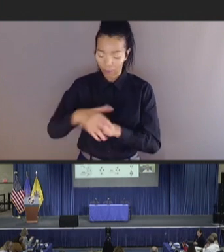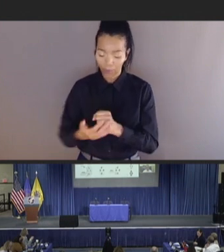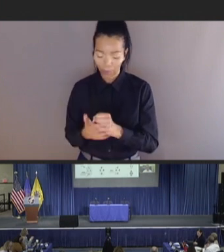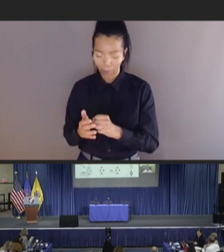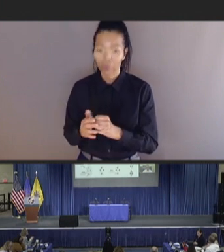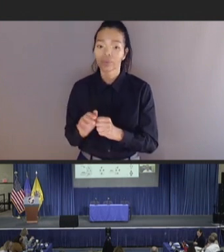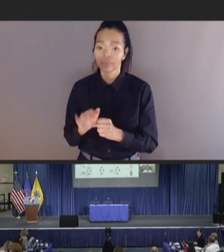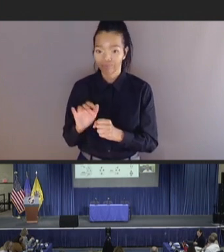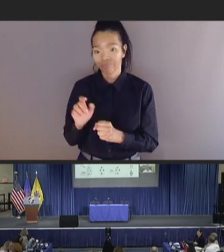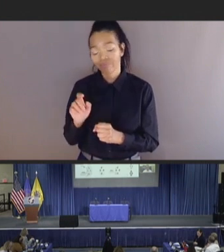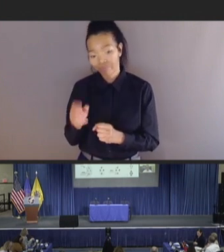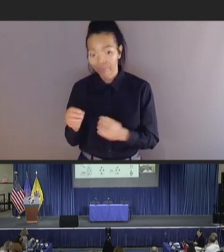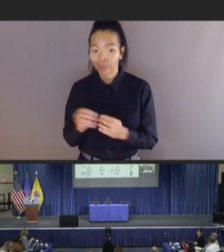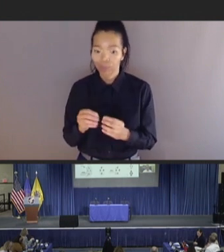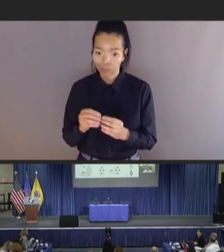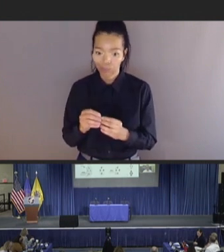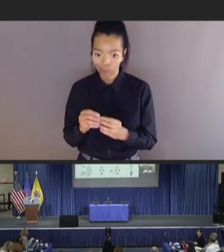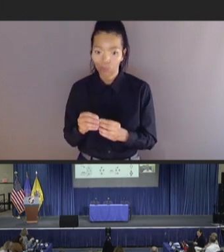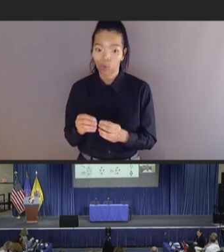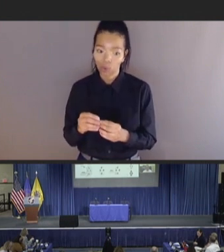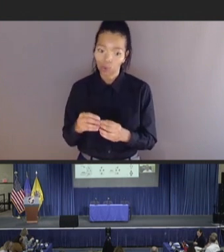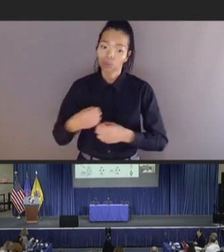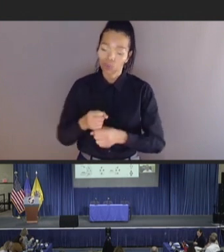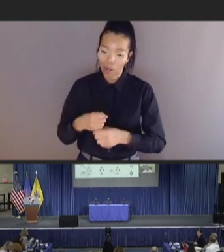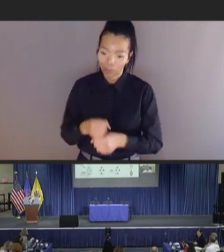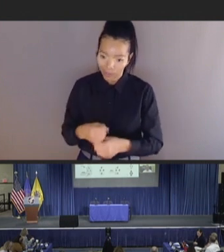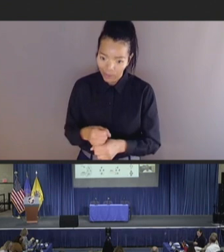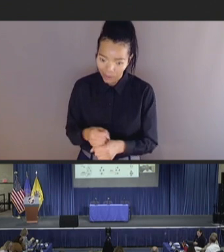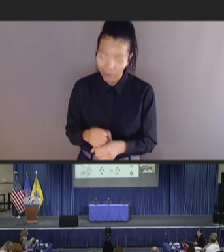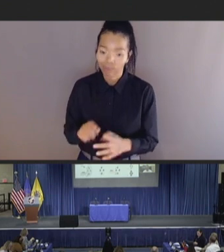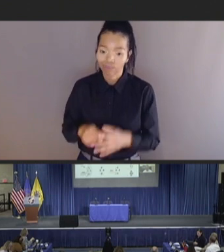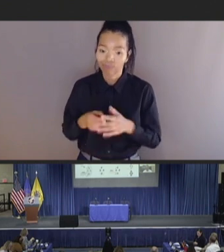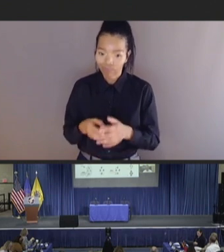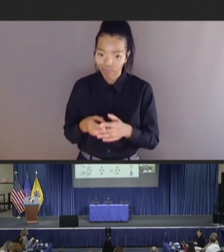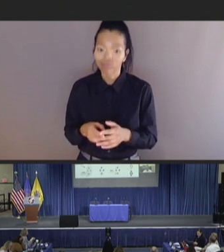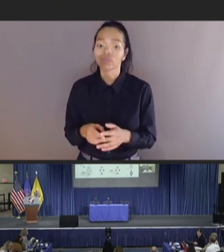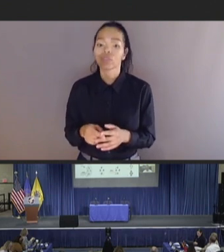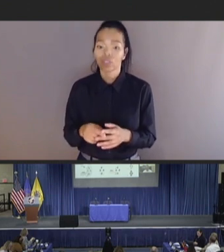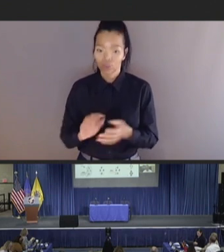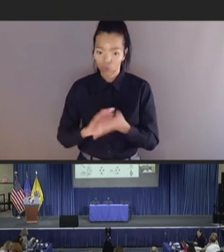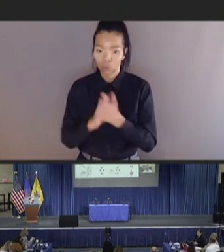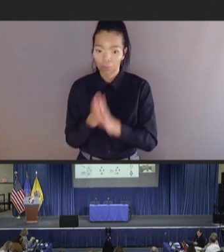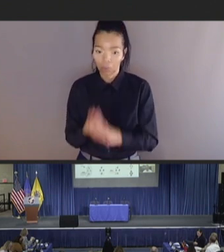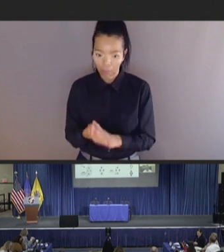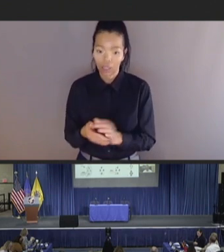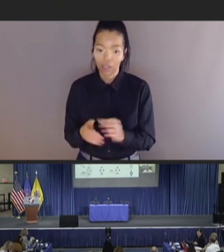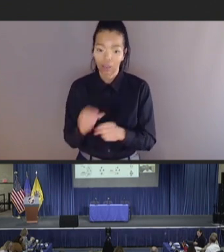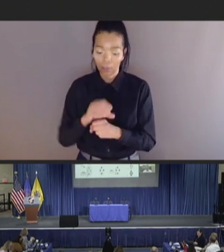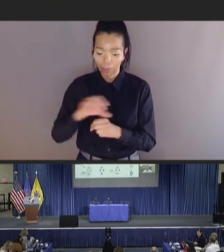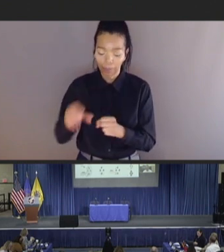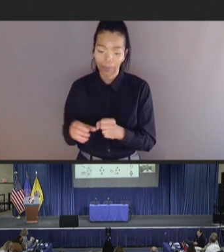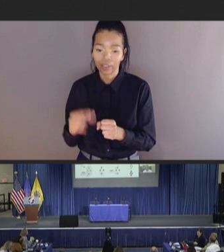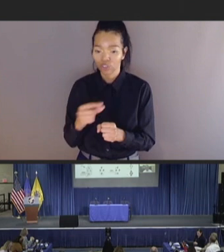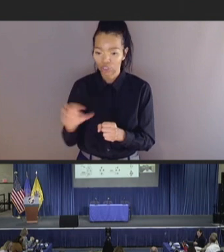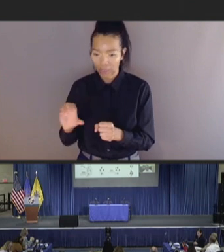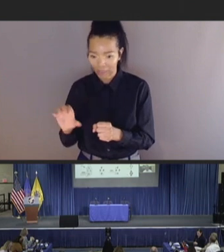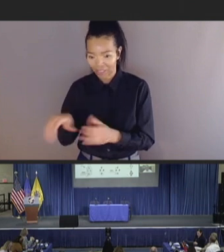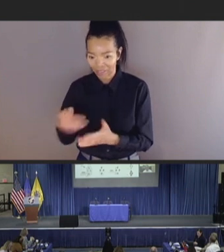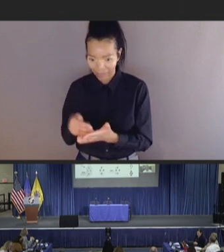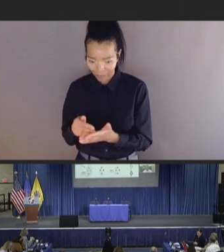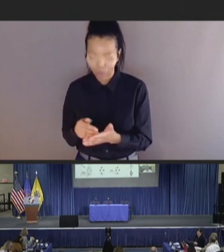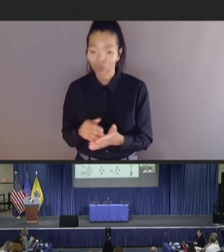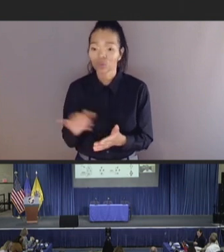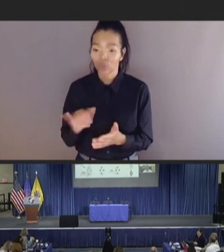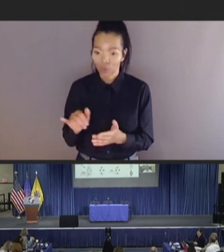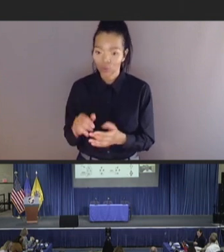more potent at actually priming the response to guide this into the germinal centers, and then being able to boost this response